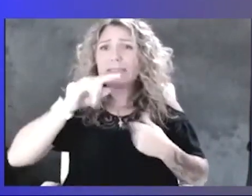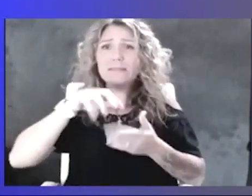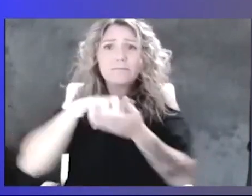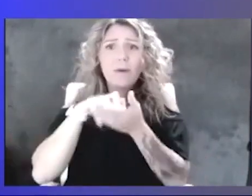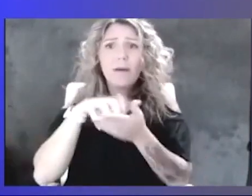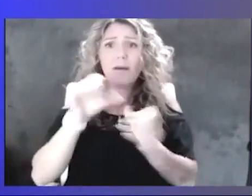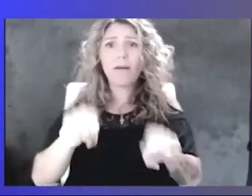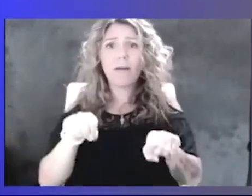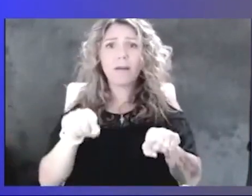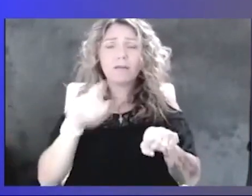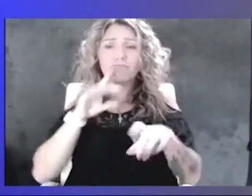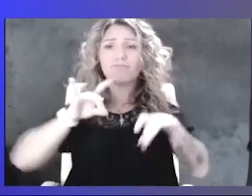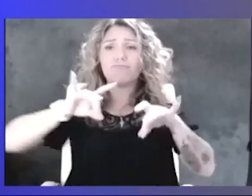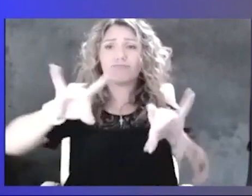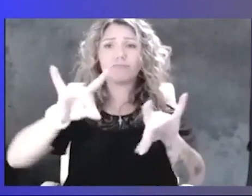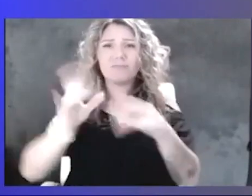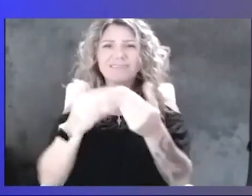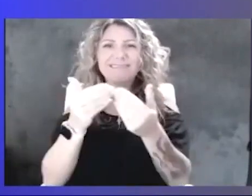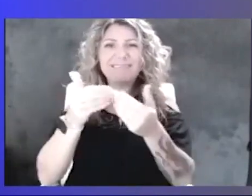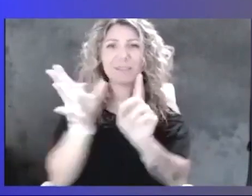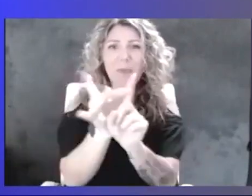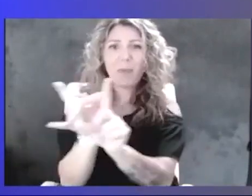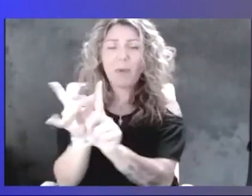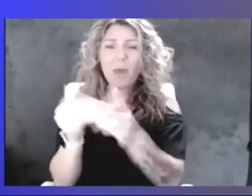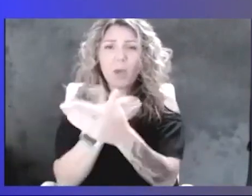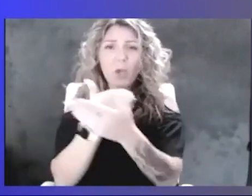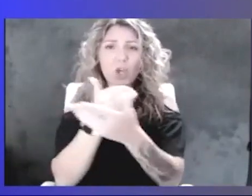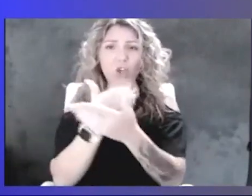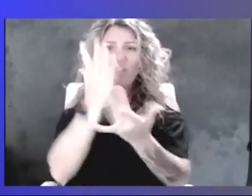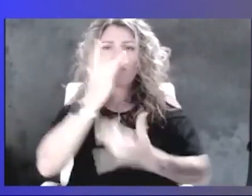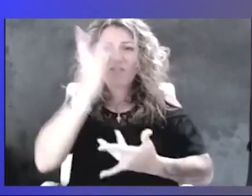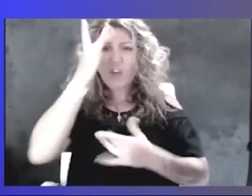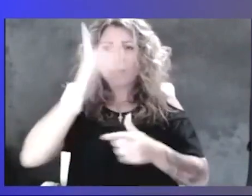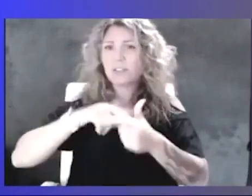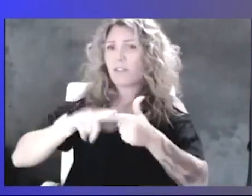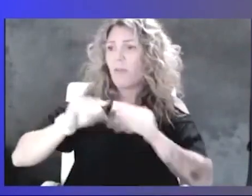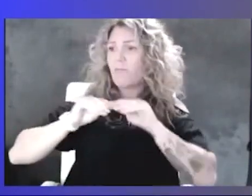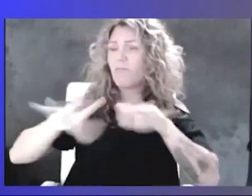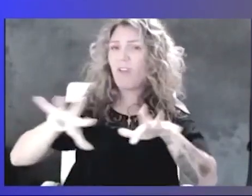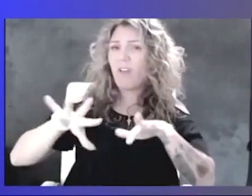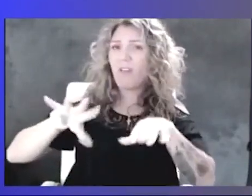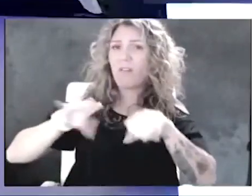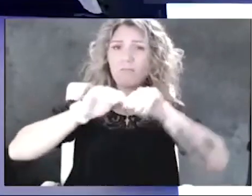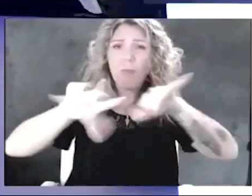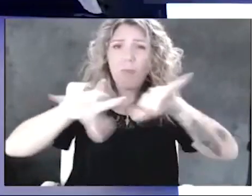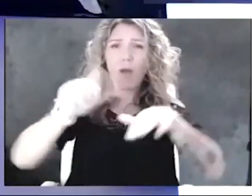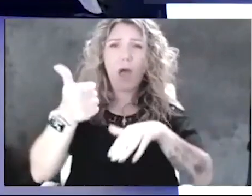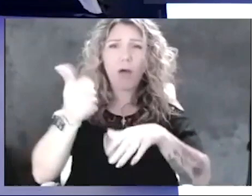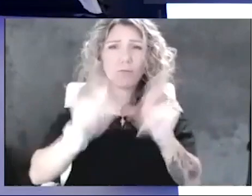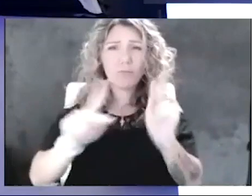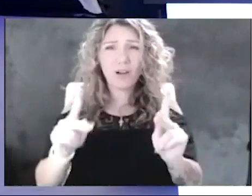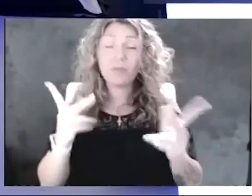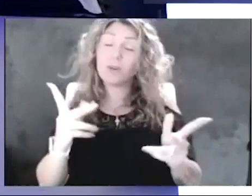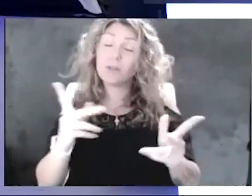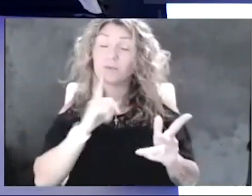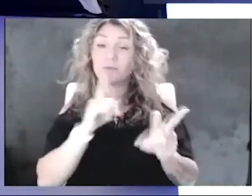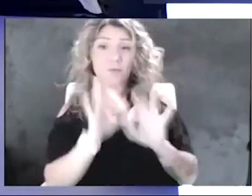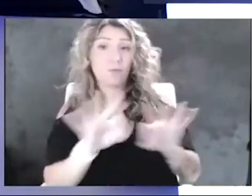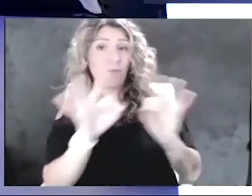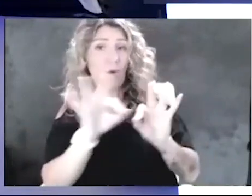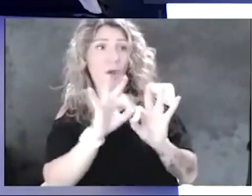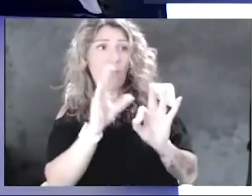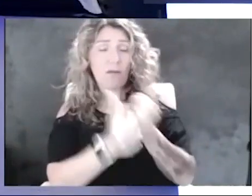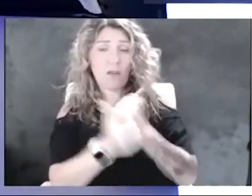picking up these new viruses and then to actually passing it on to other individuals as well. Yeah, I think that's really important. And for our listening audience, what happened is the